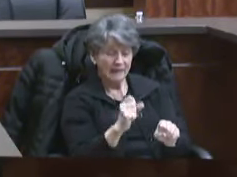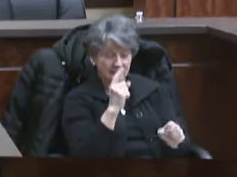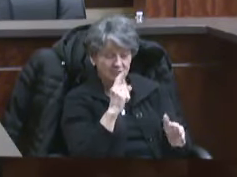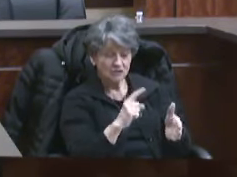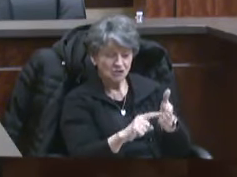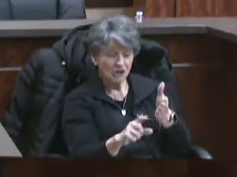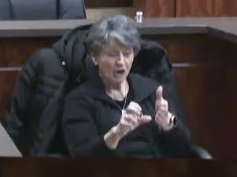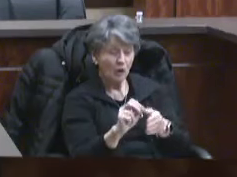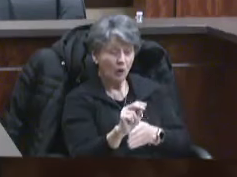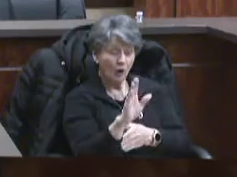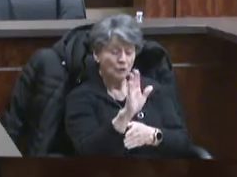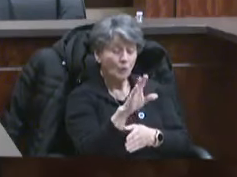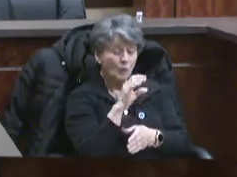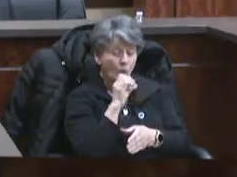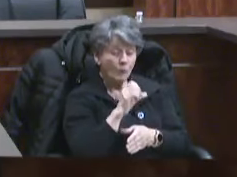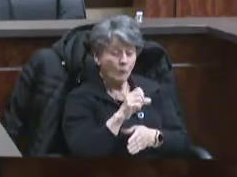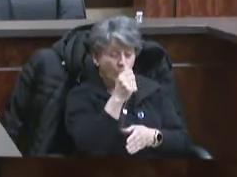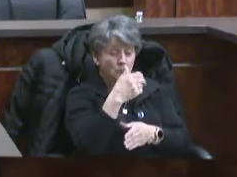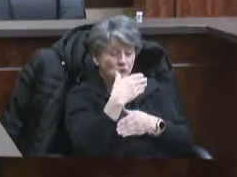elderly neighbors.